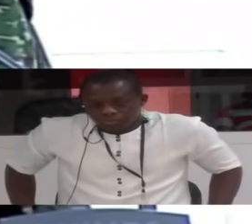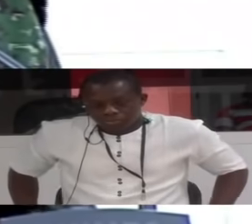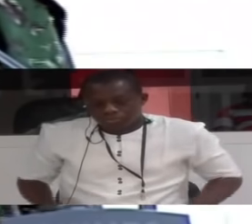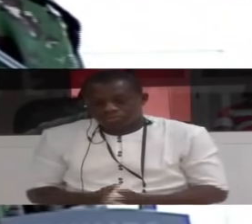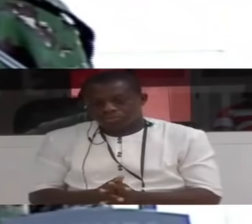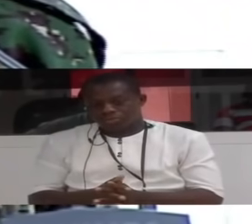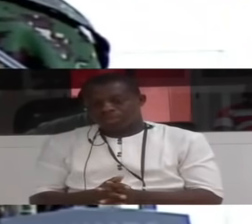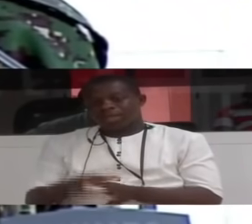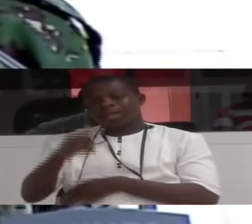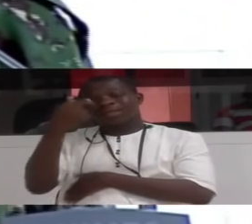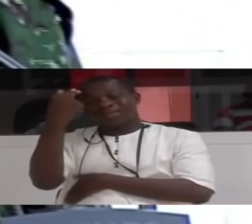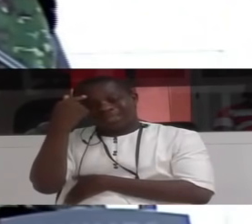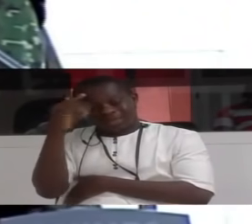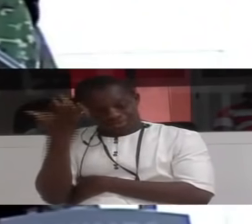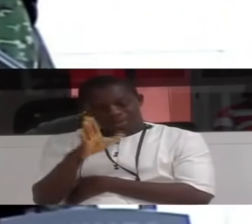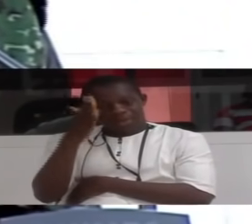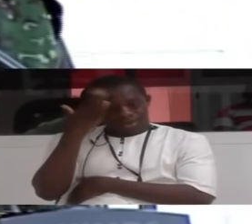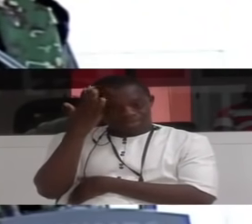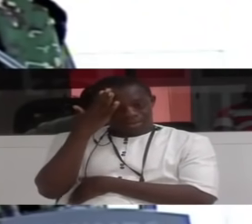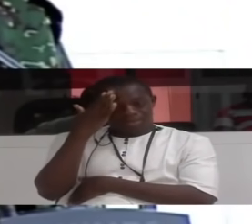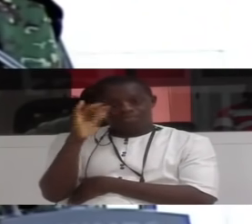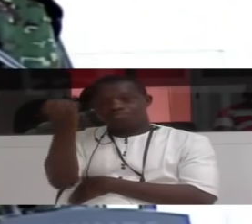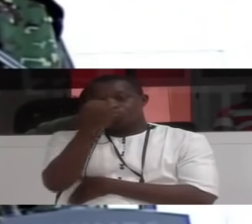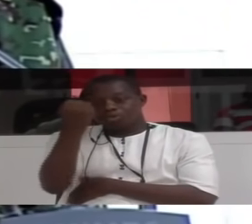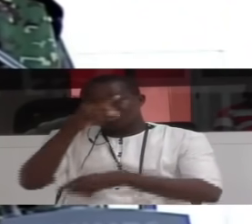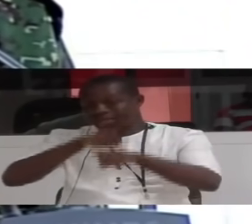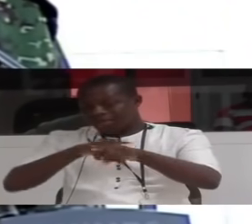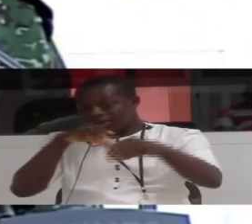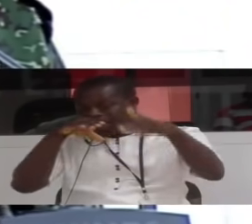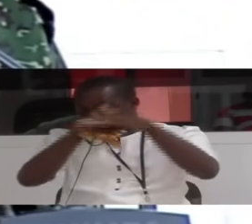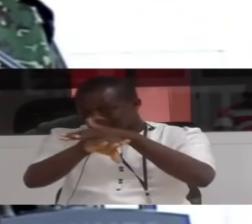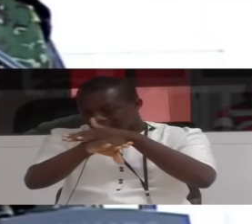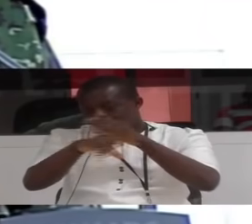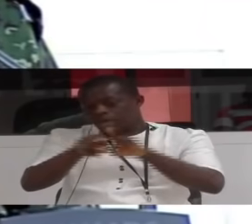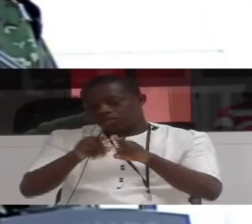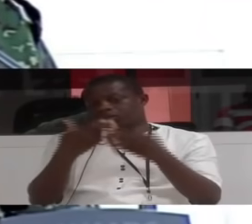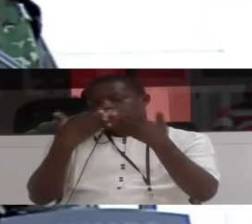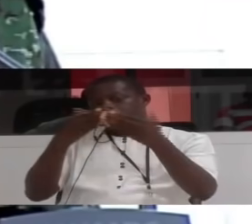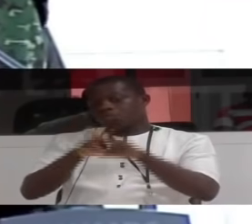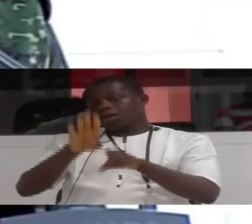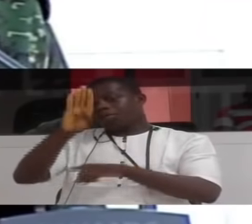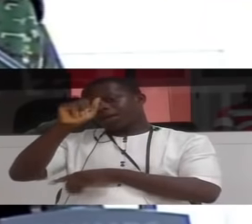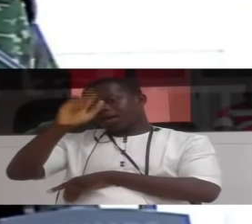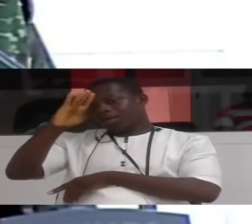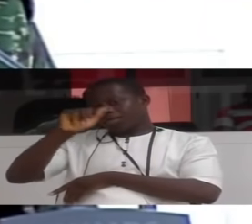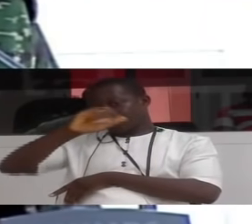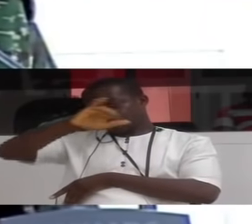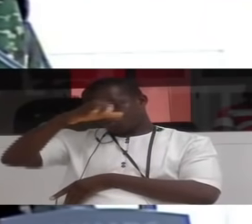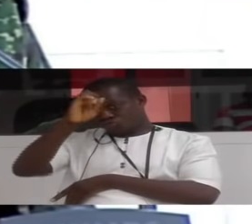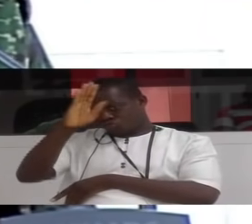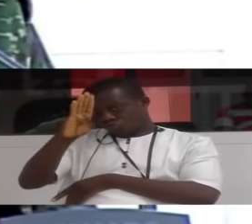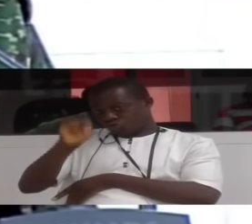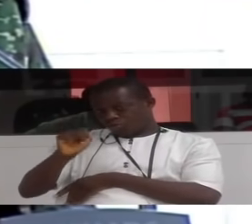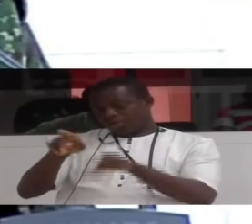kekan. Njikata ko ayalo ne bayri kabirim furata ati fangole ko mole ko baba job abelari na be sinola. I believed he is